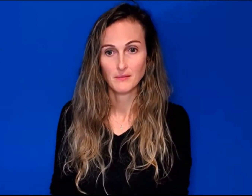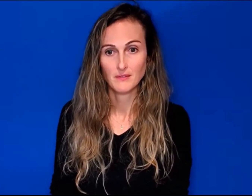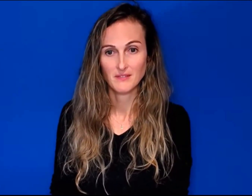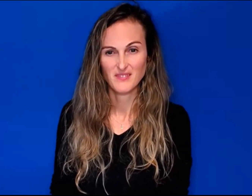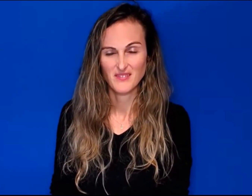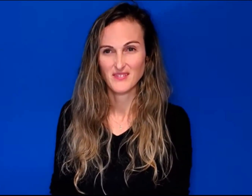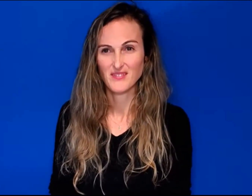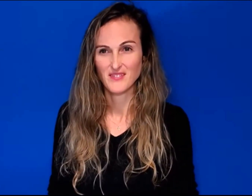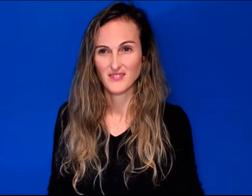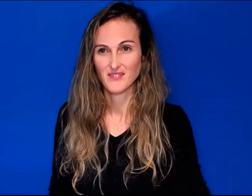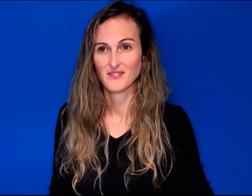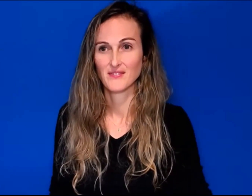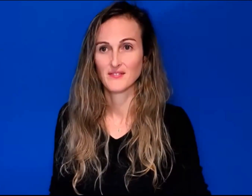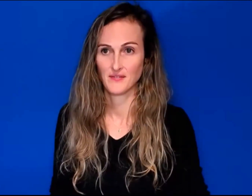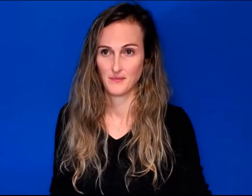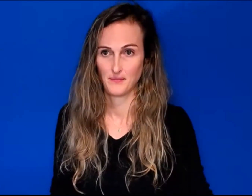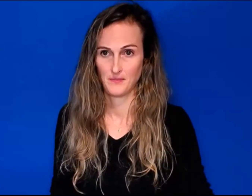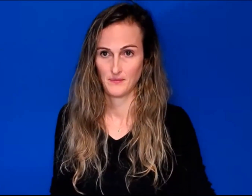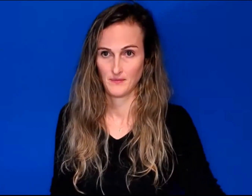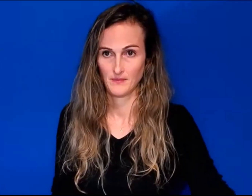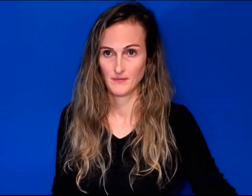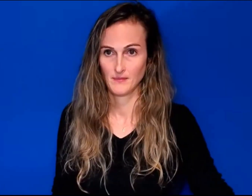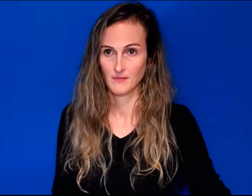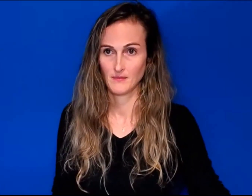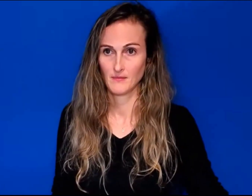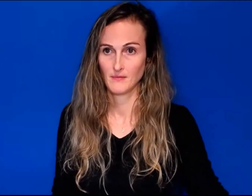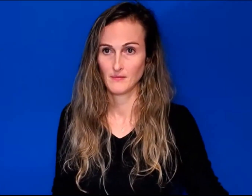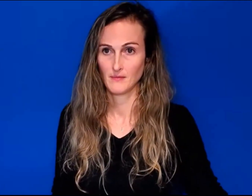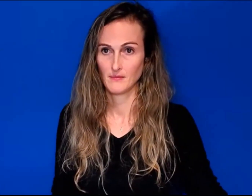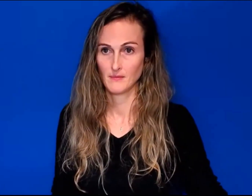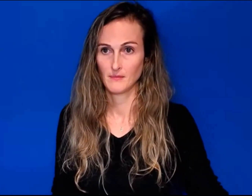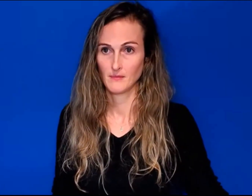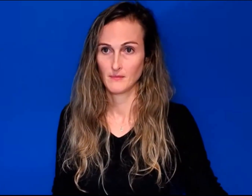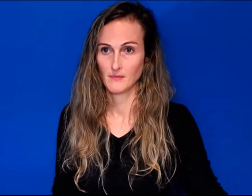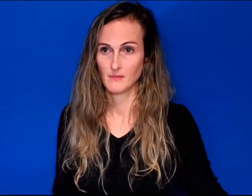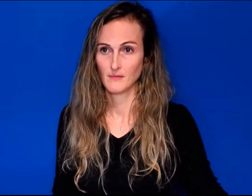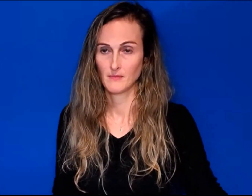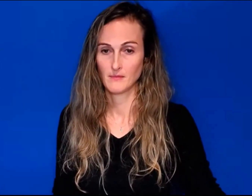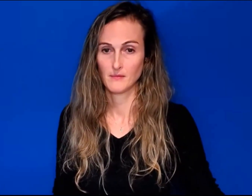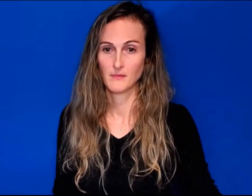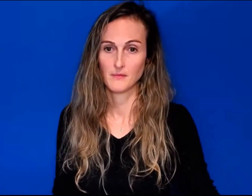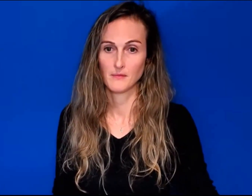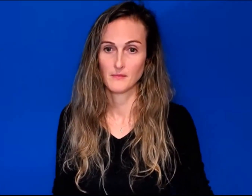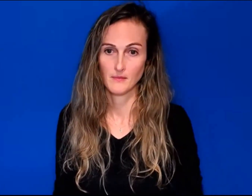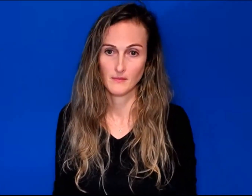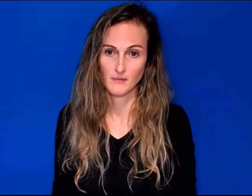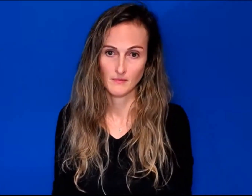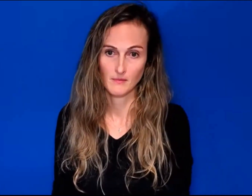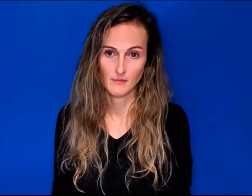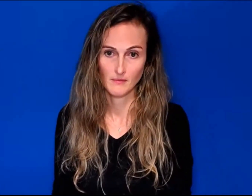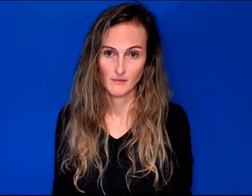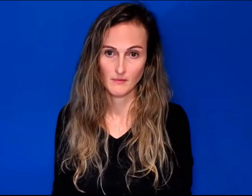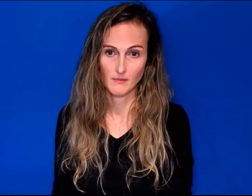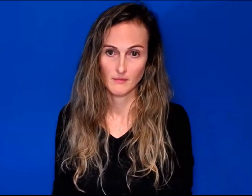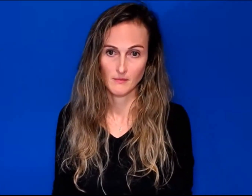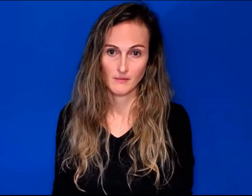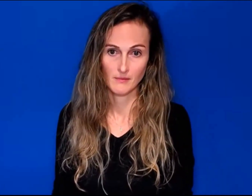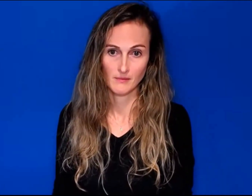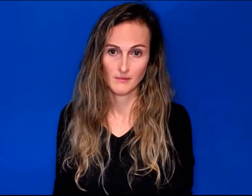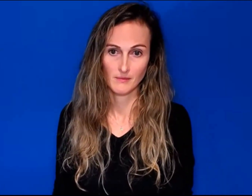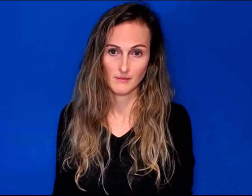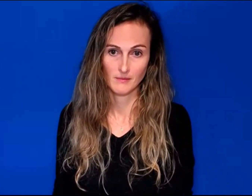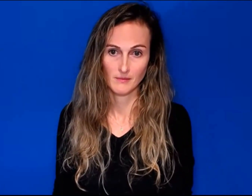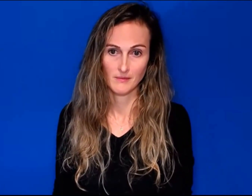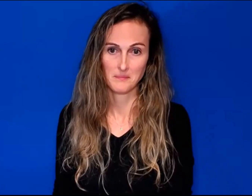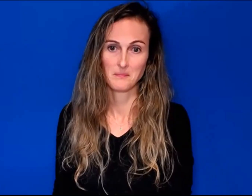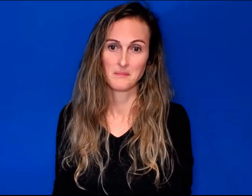screen. And yes, to the point about the pins, I think we're having some issues with that. So we'll make sure this works for the